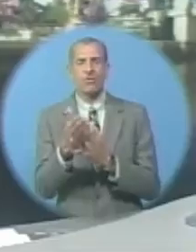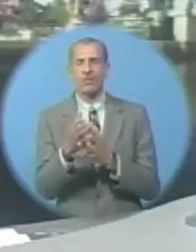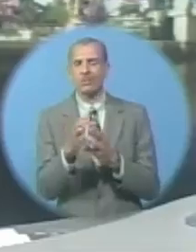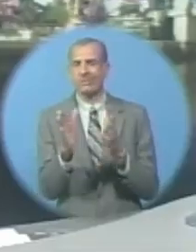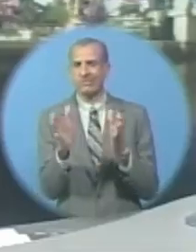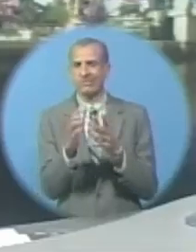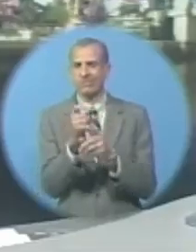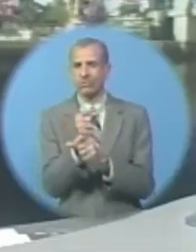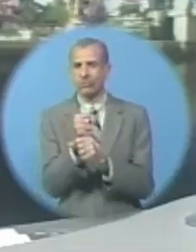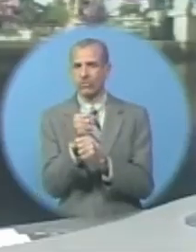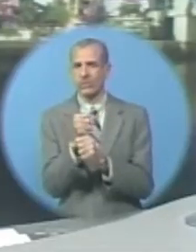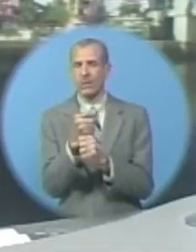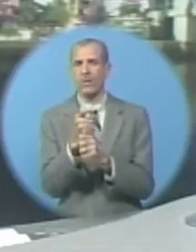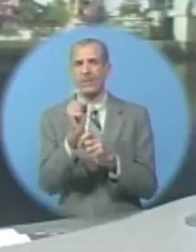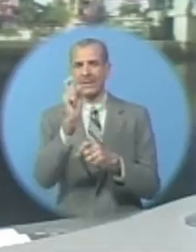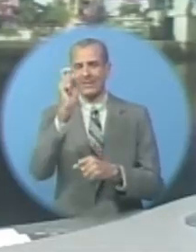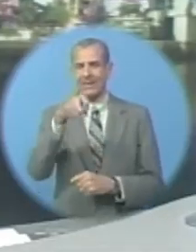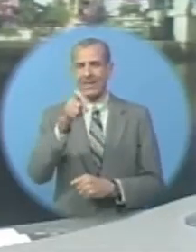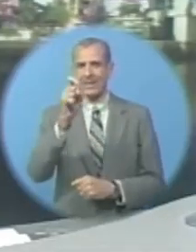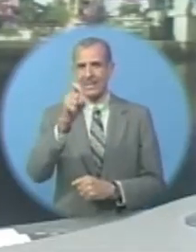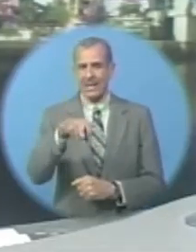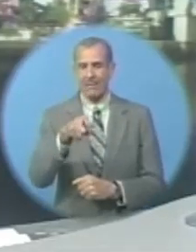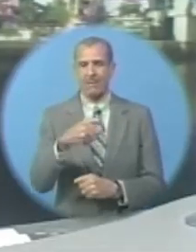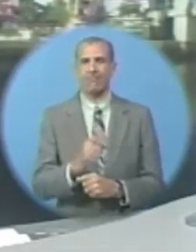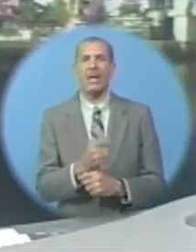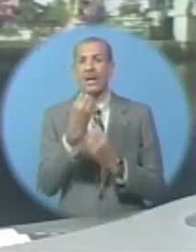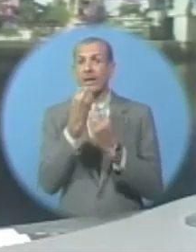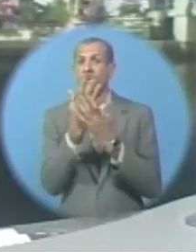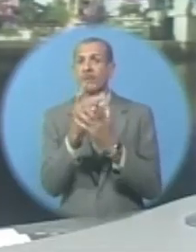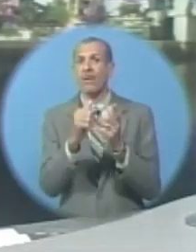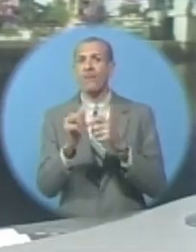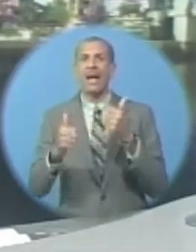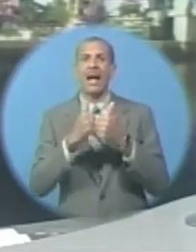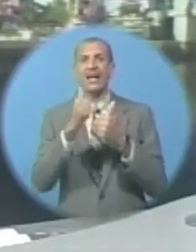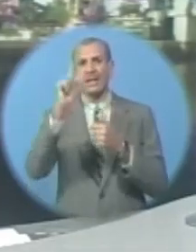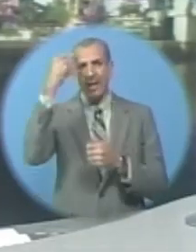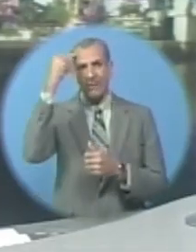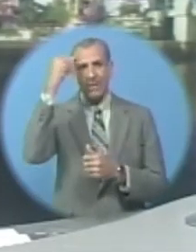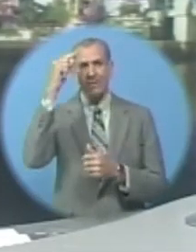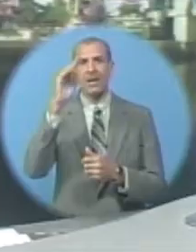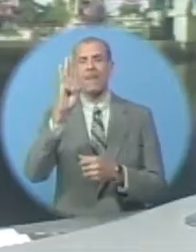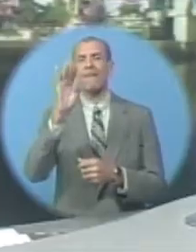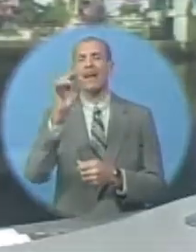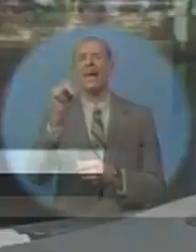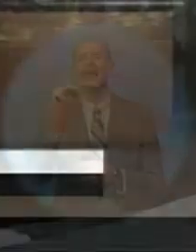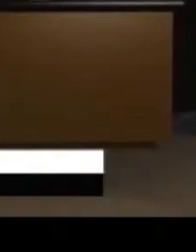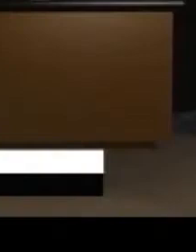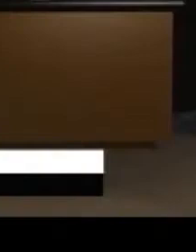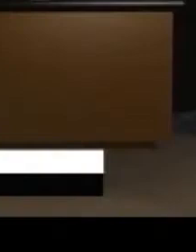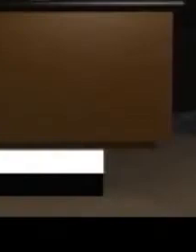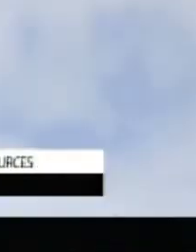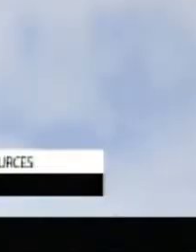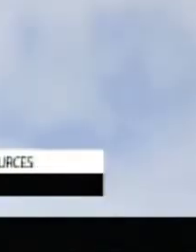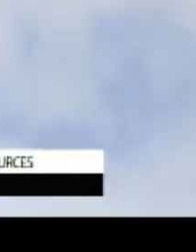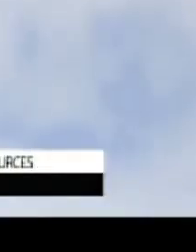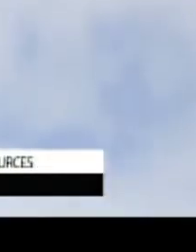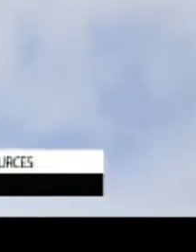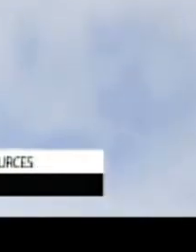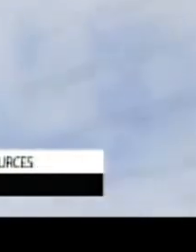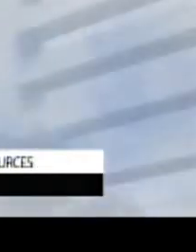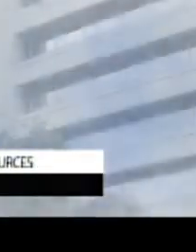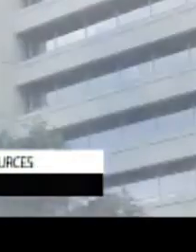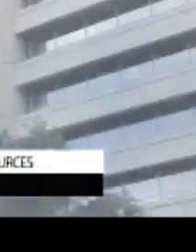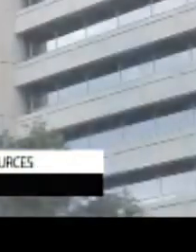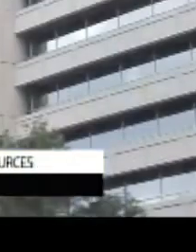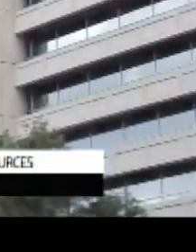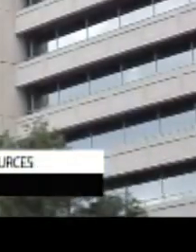monetary policy will be necessary. The news has come from acting governor of the bank, Cleviston Haynes, who held his first press